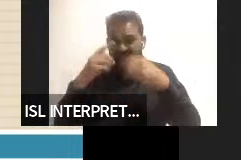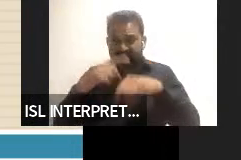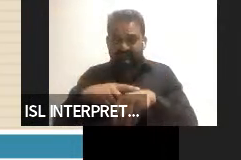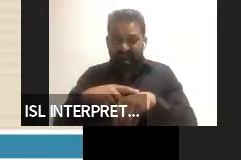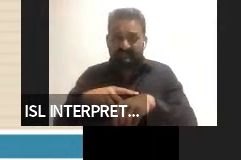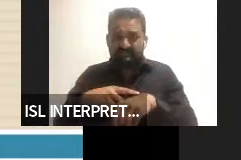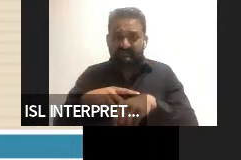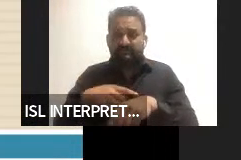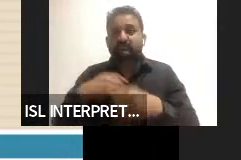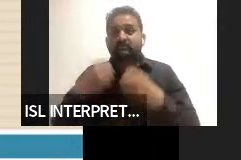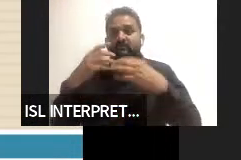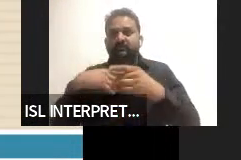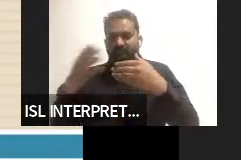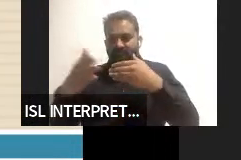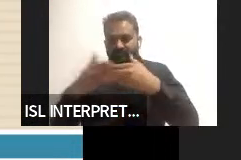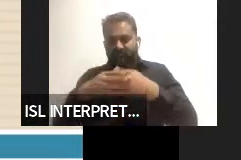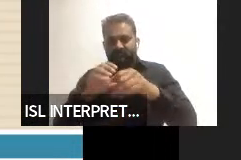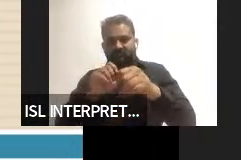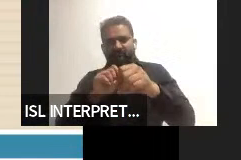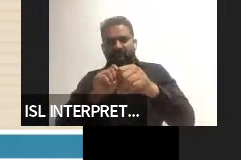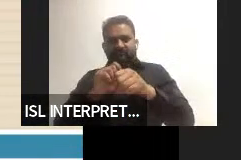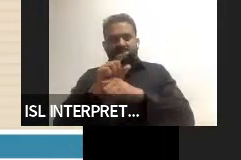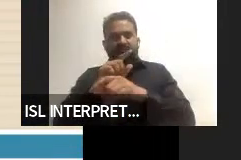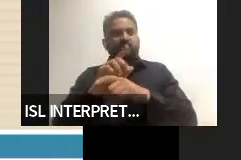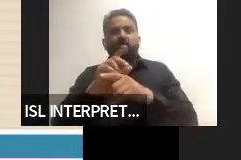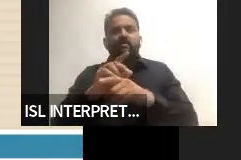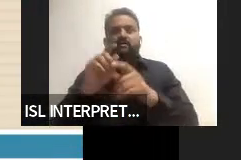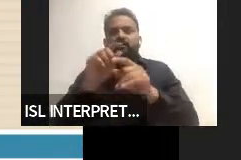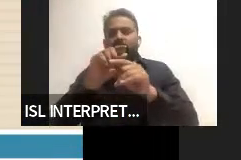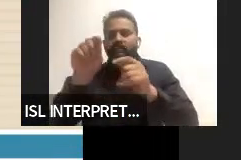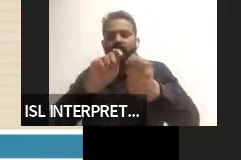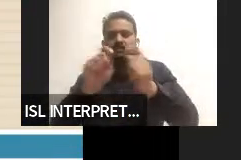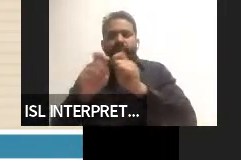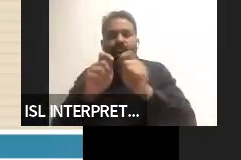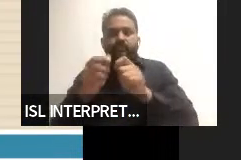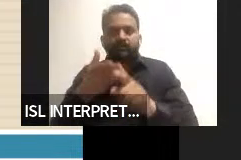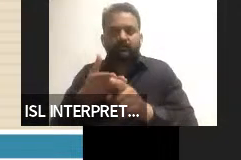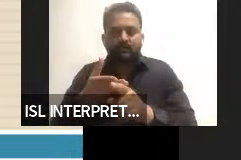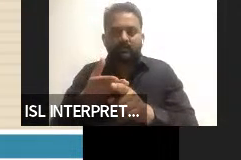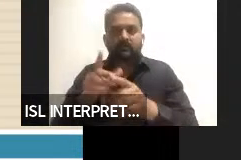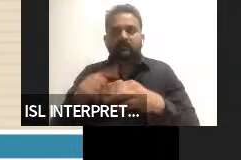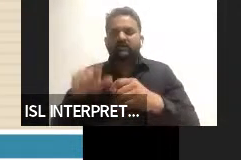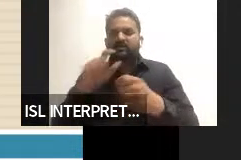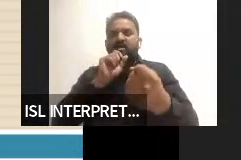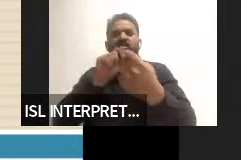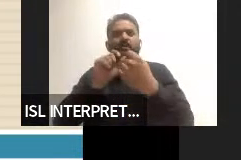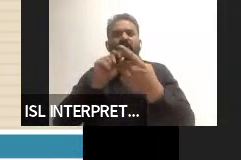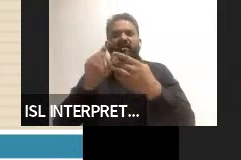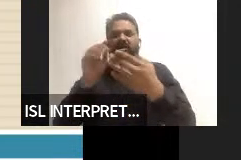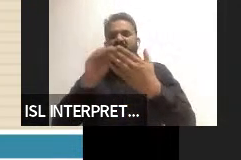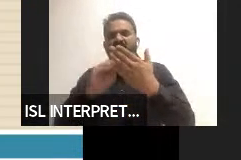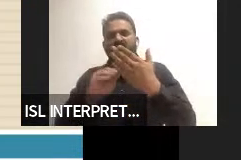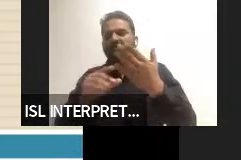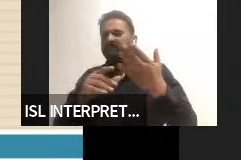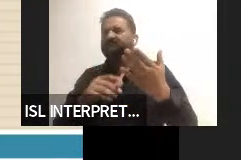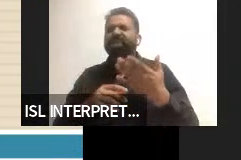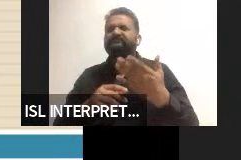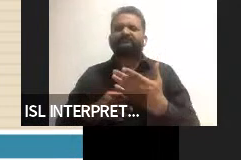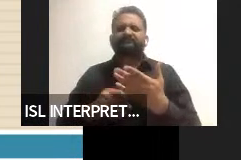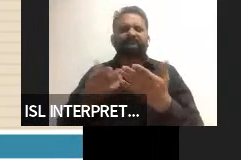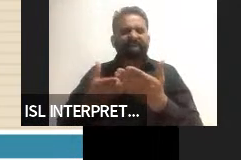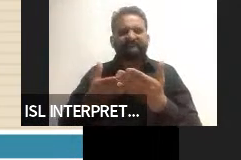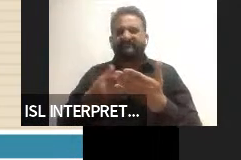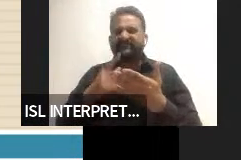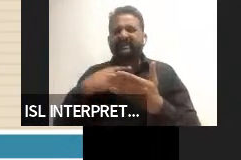memoranda when we are marking, even track changes are there. Even the comments are there and you can read it. That is not a